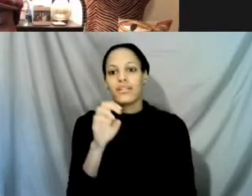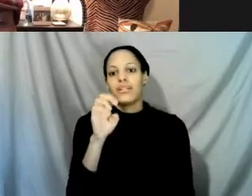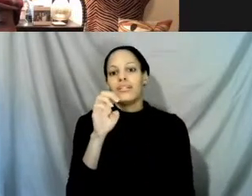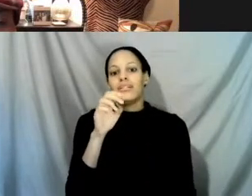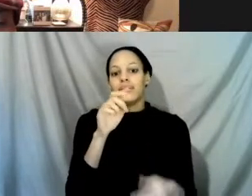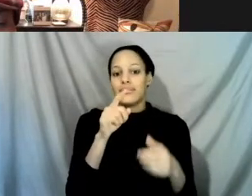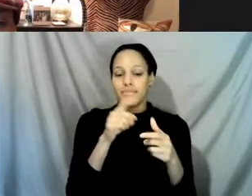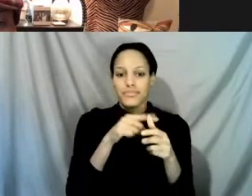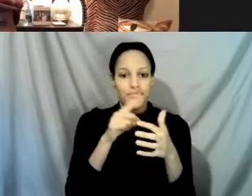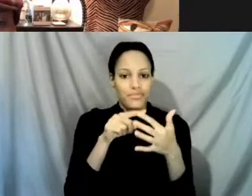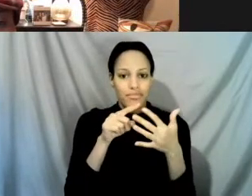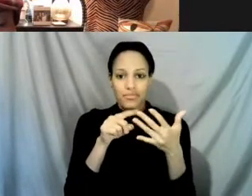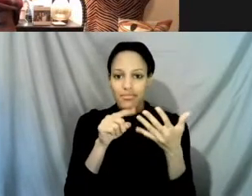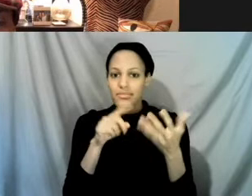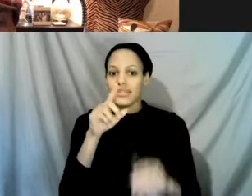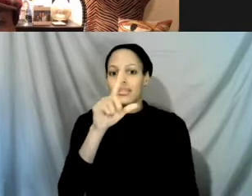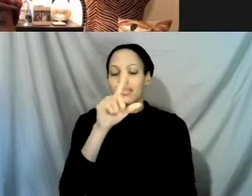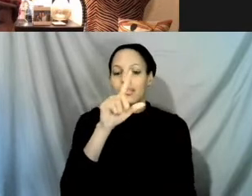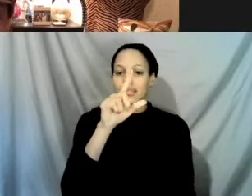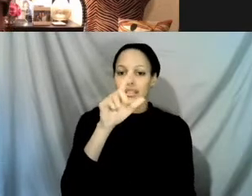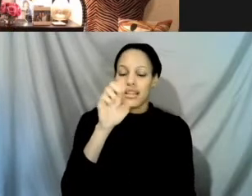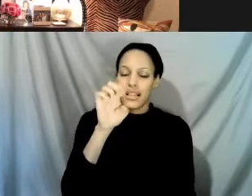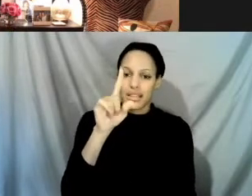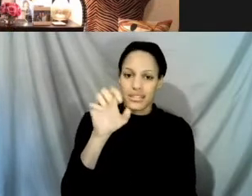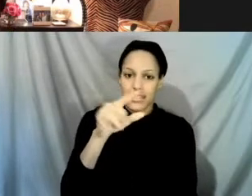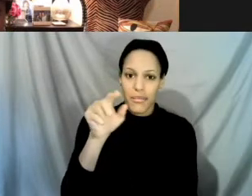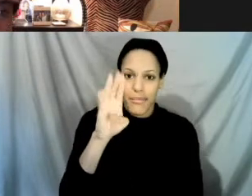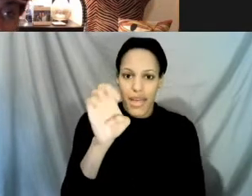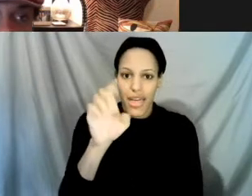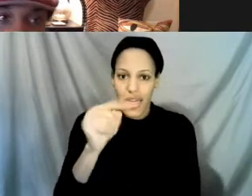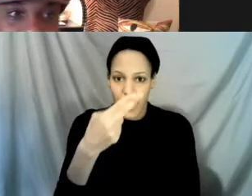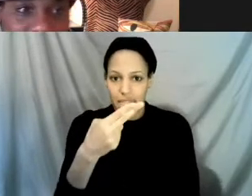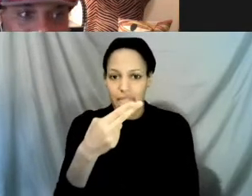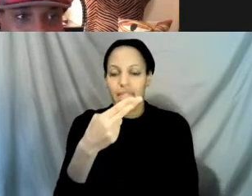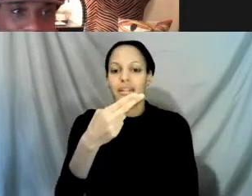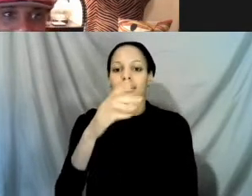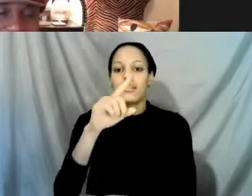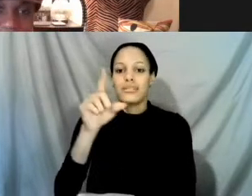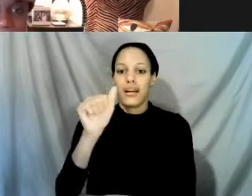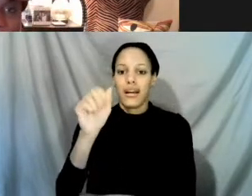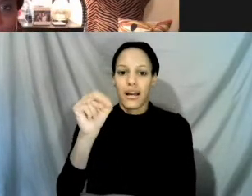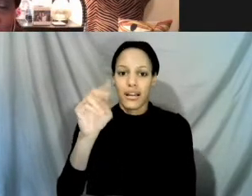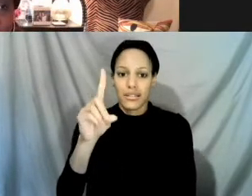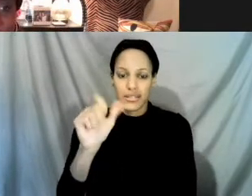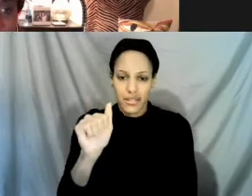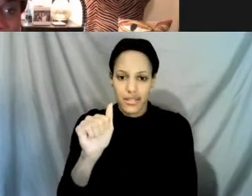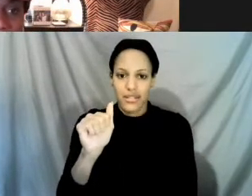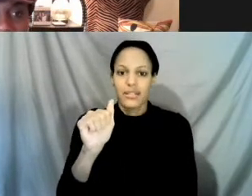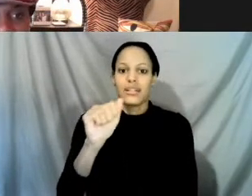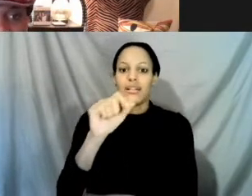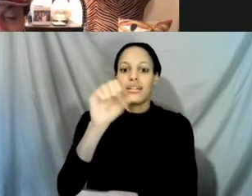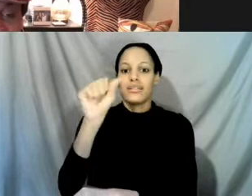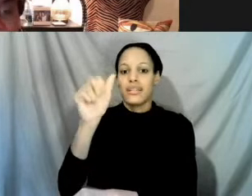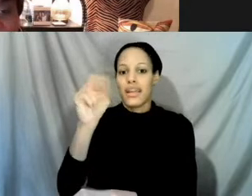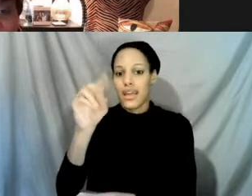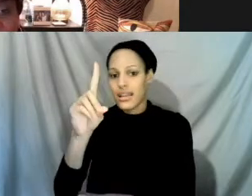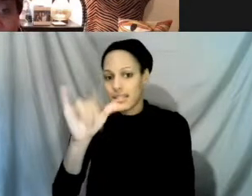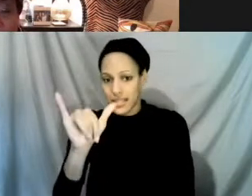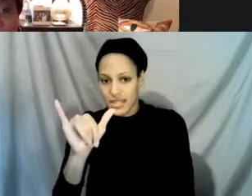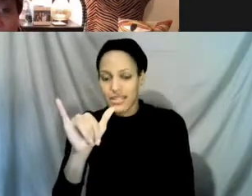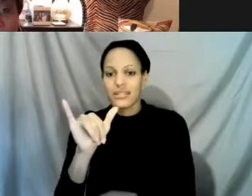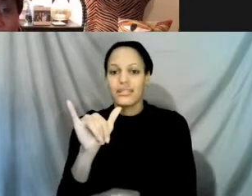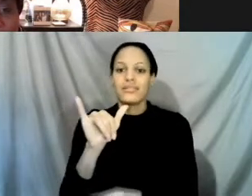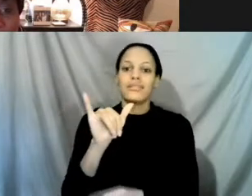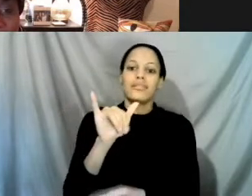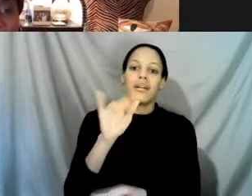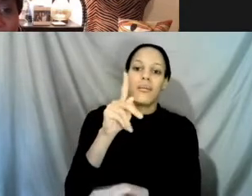Zimmer, Zonda, I'm not sure if I said that correctly, Sandy Sawatka, Rena Shagan, Janine